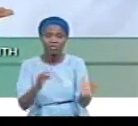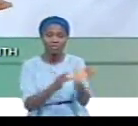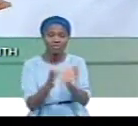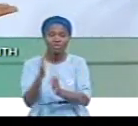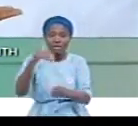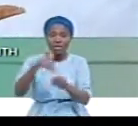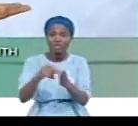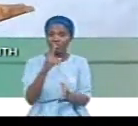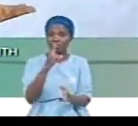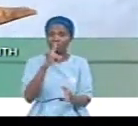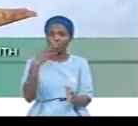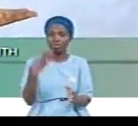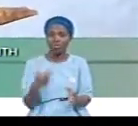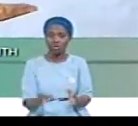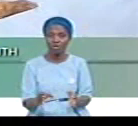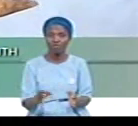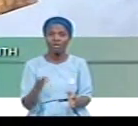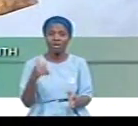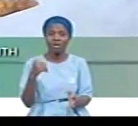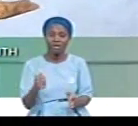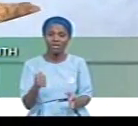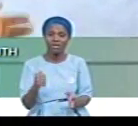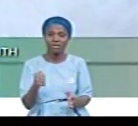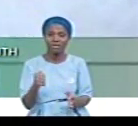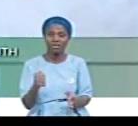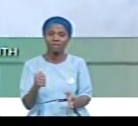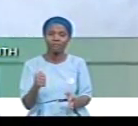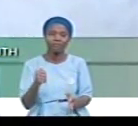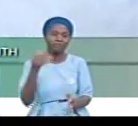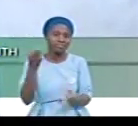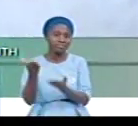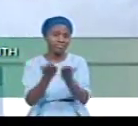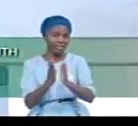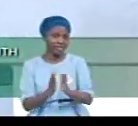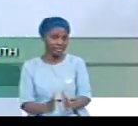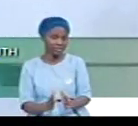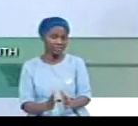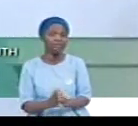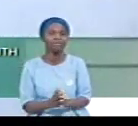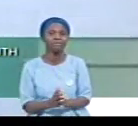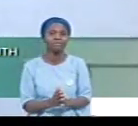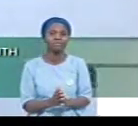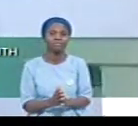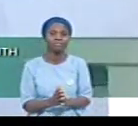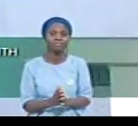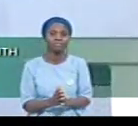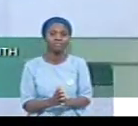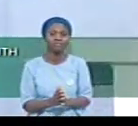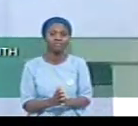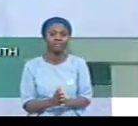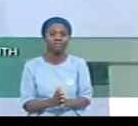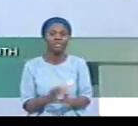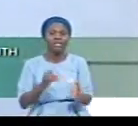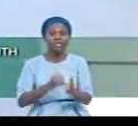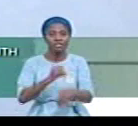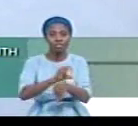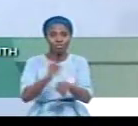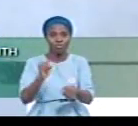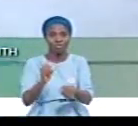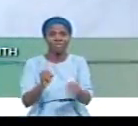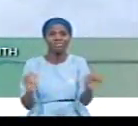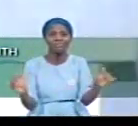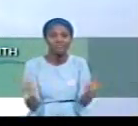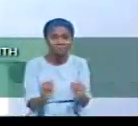the mouth of the deacon, of the server of food. It works the same way, because